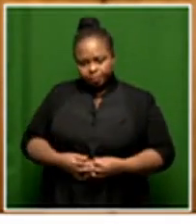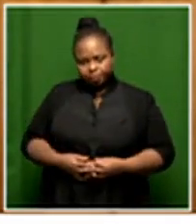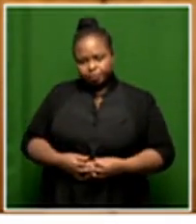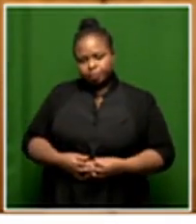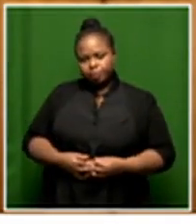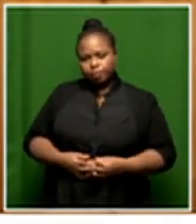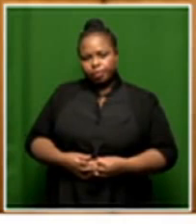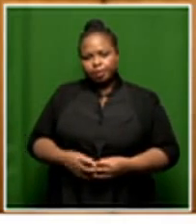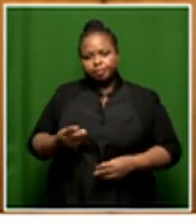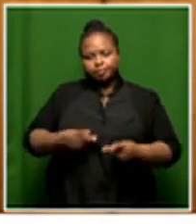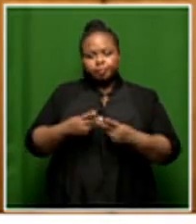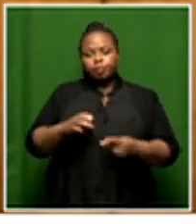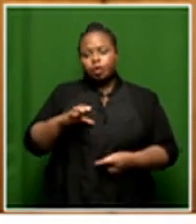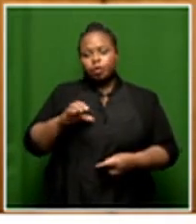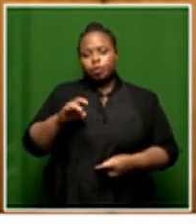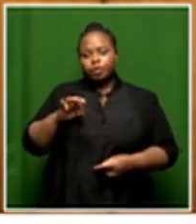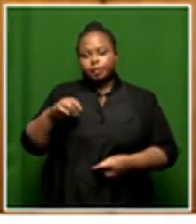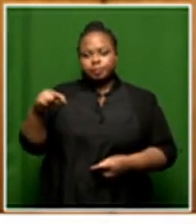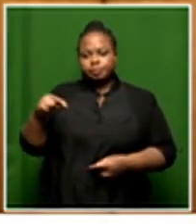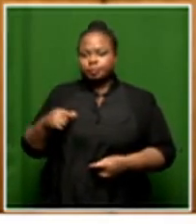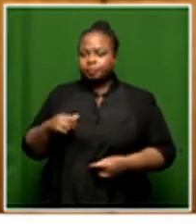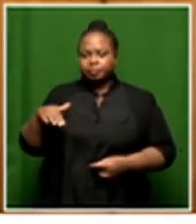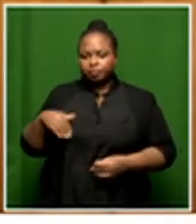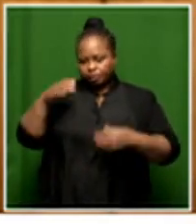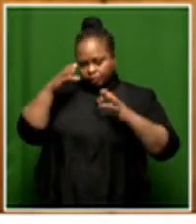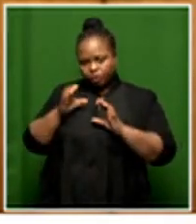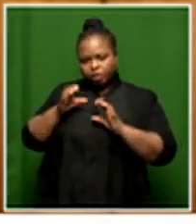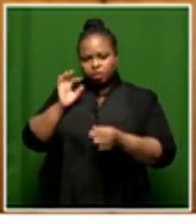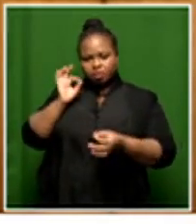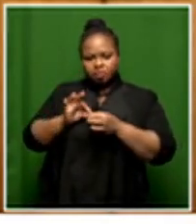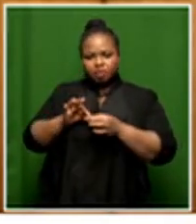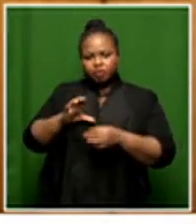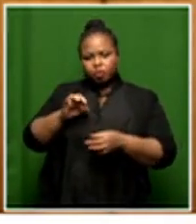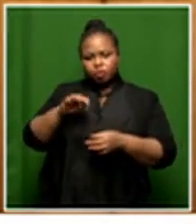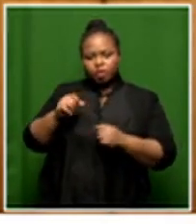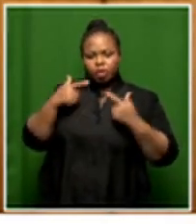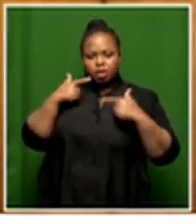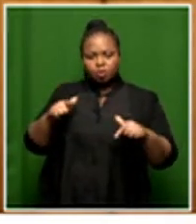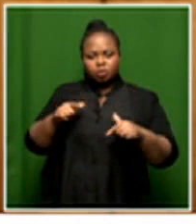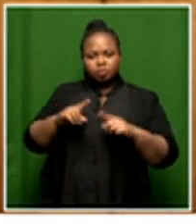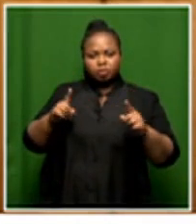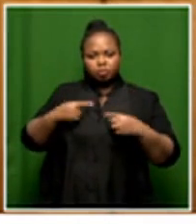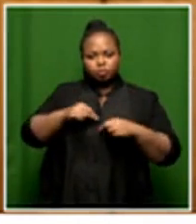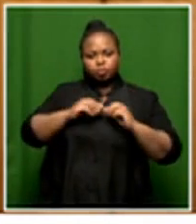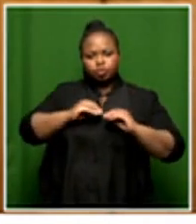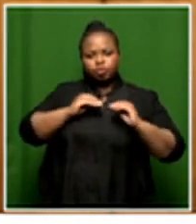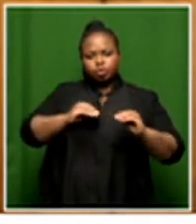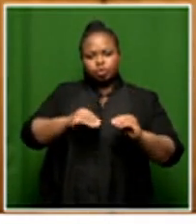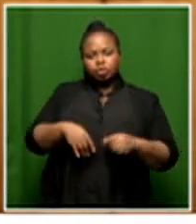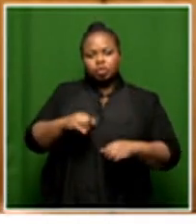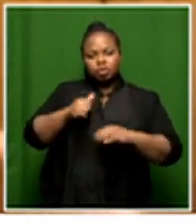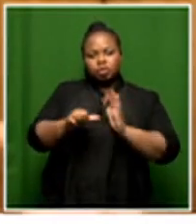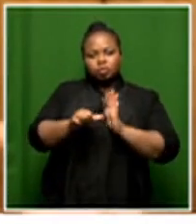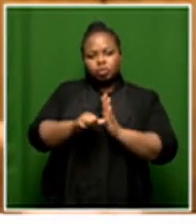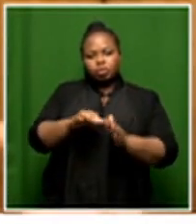And as it comes to coding, what we've done is we haven't focused on a specific coding language, but what we teach are the fundamentals of